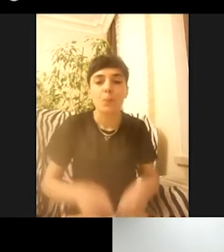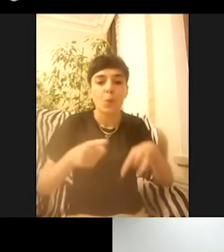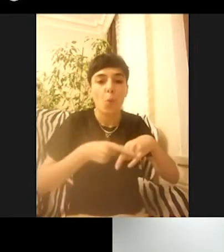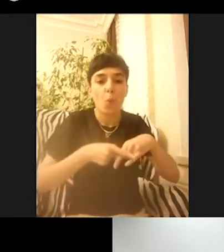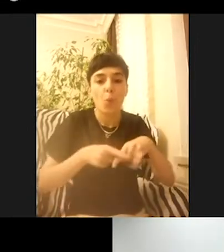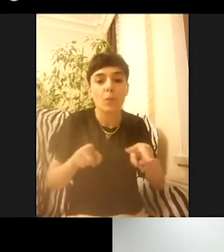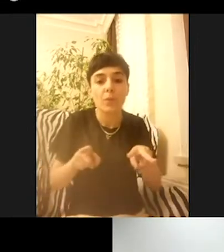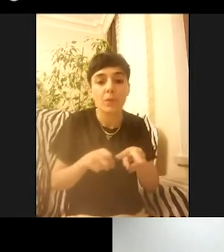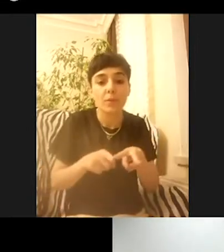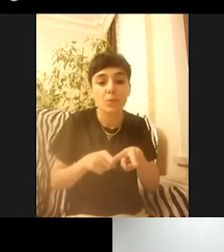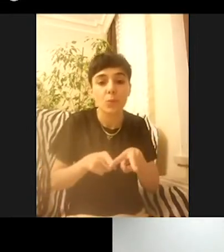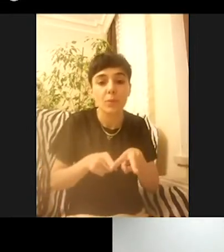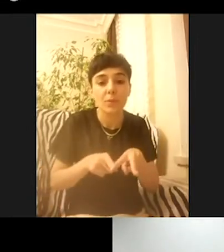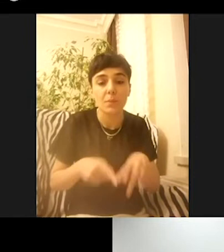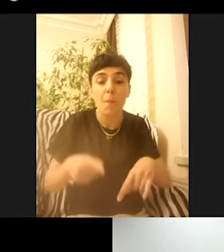concept, and